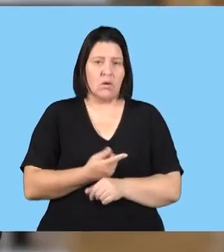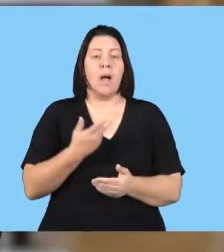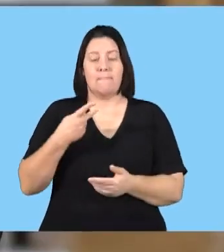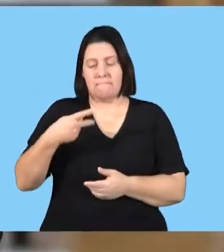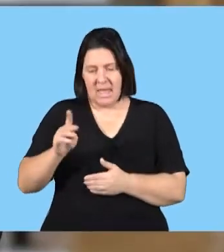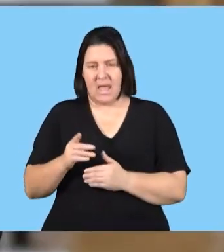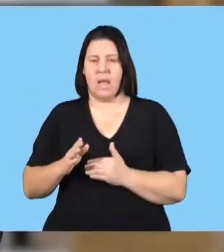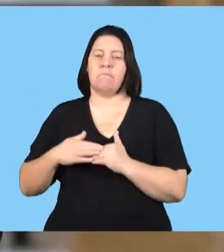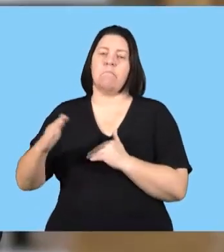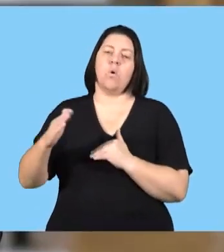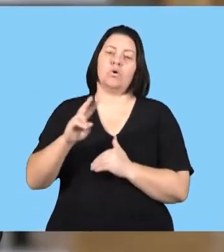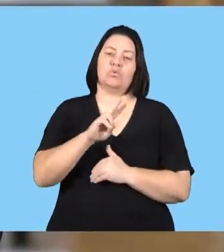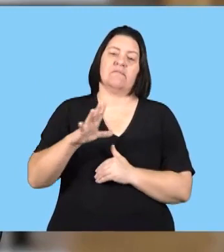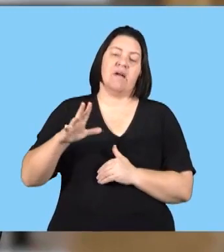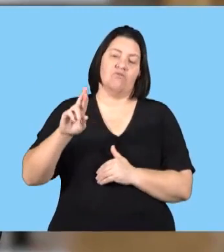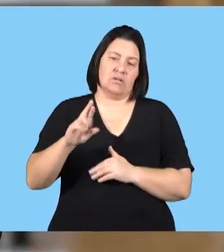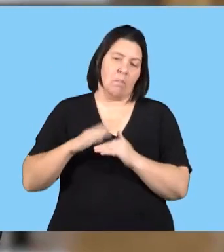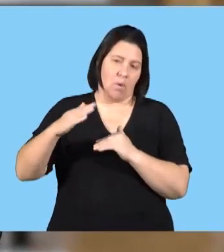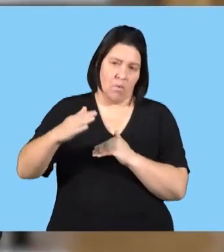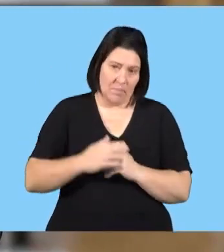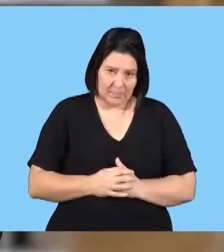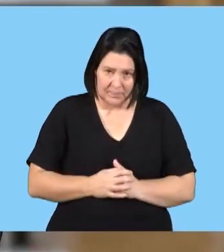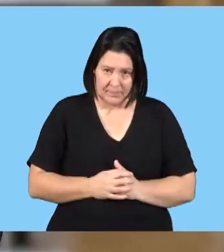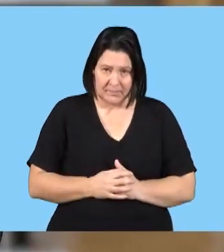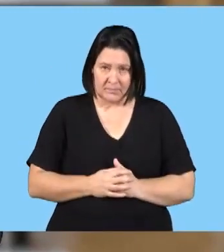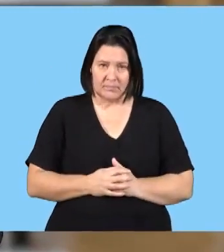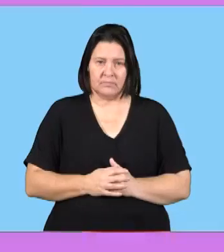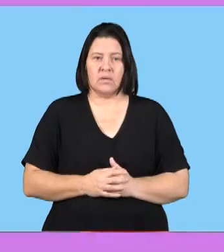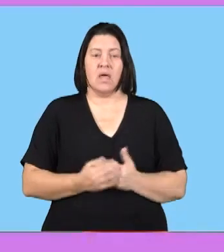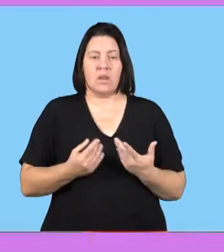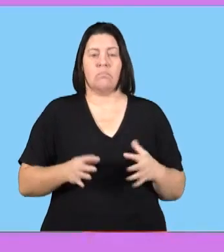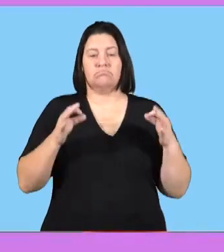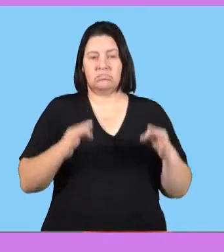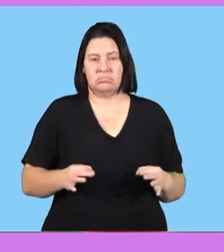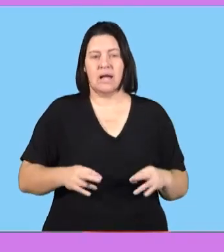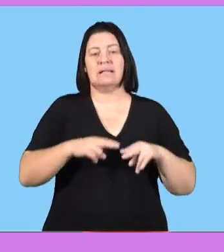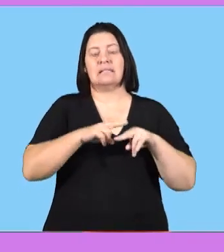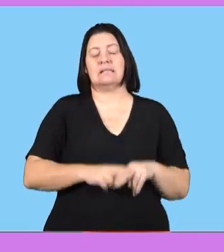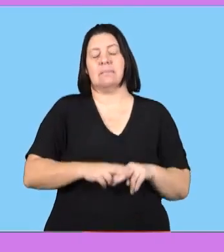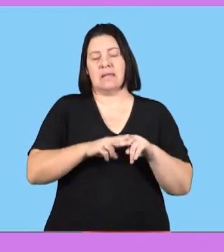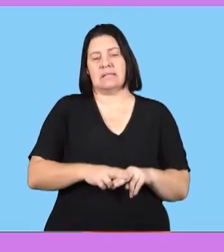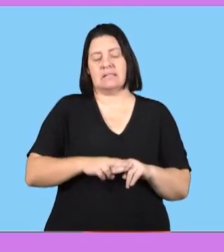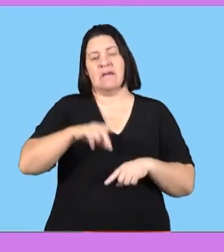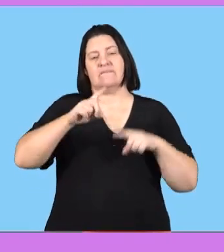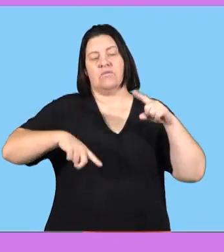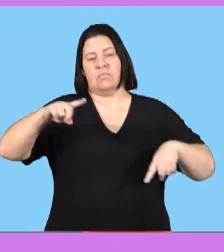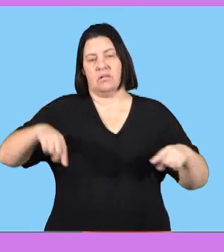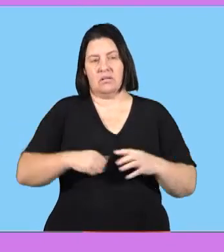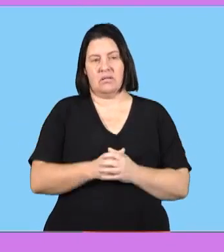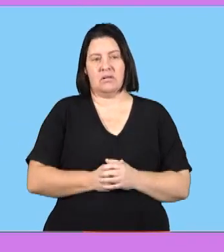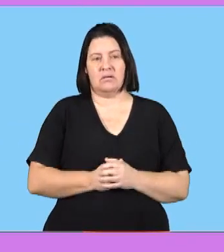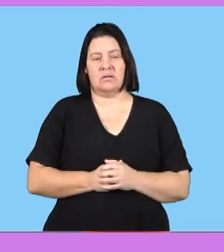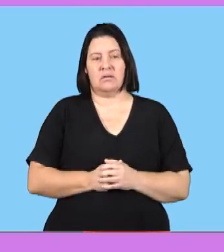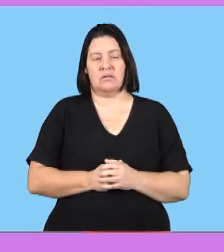you pay more than 25 rand. Okay, determine the dependent